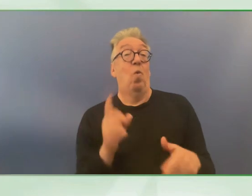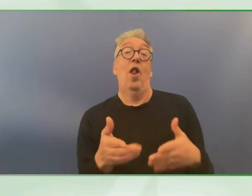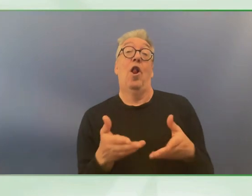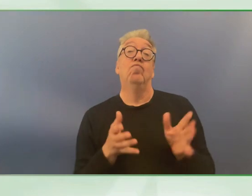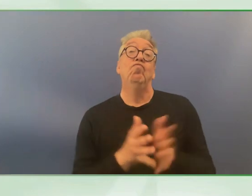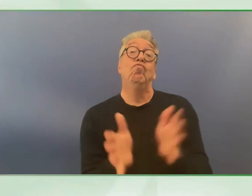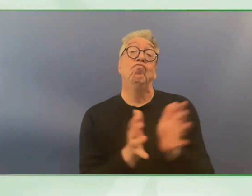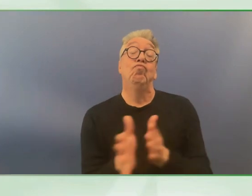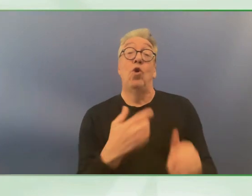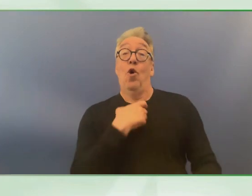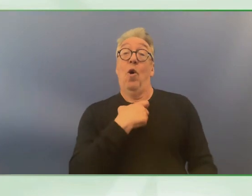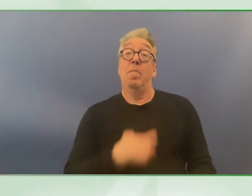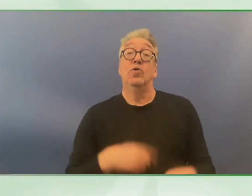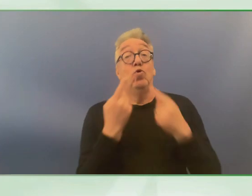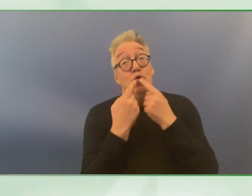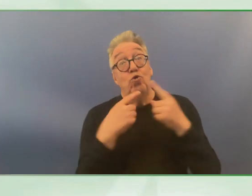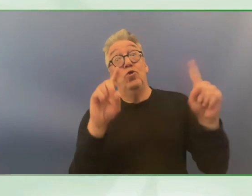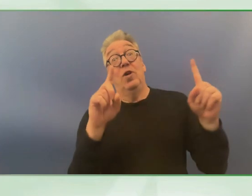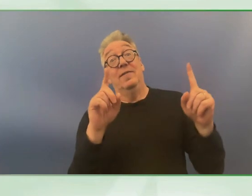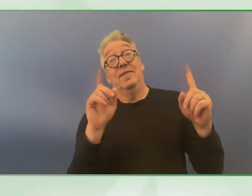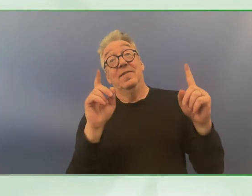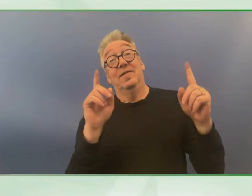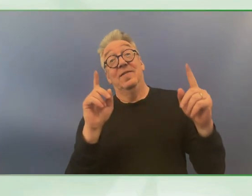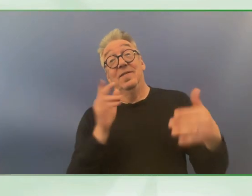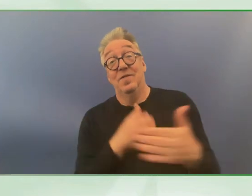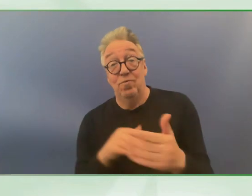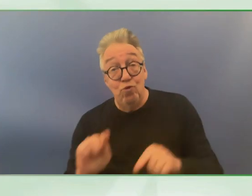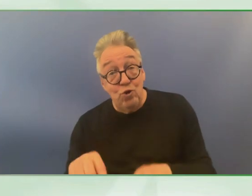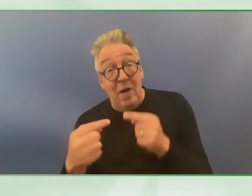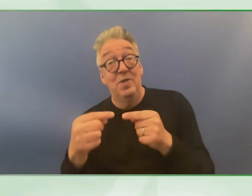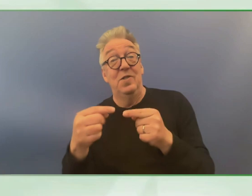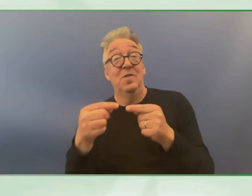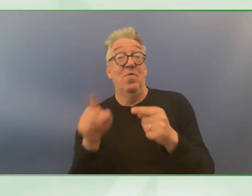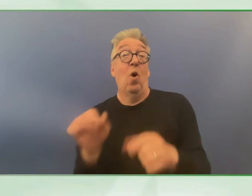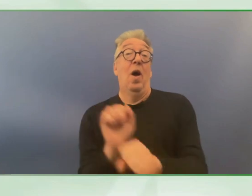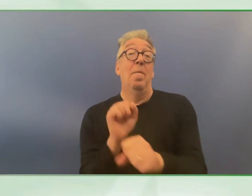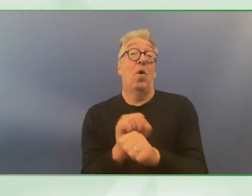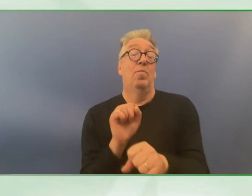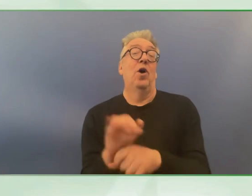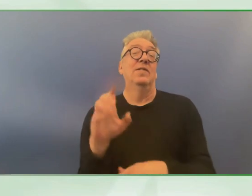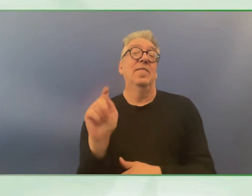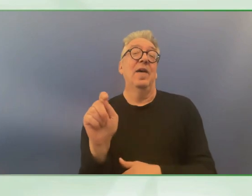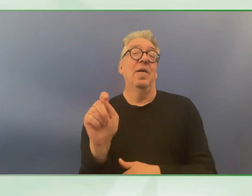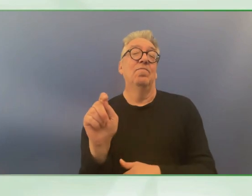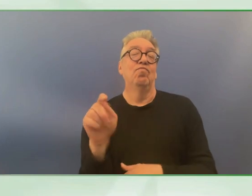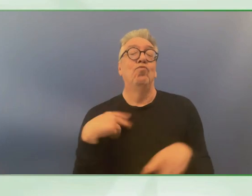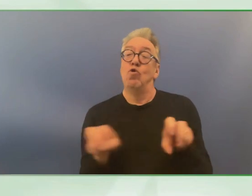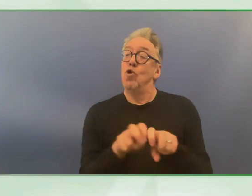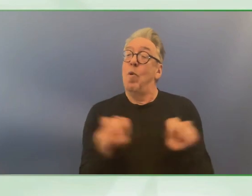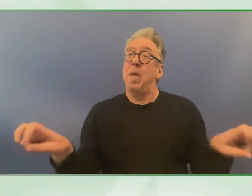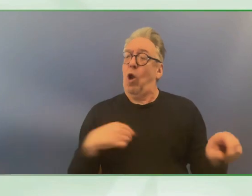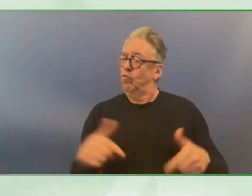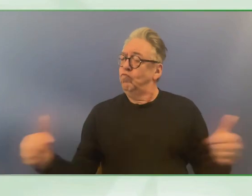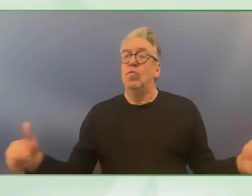and successes in employment and ICT. But before I give the floor to our today's speakers, I would like to call